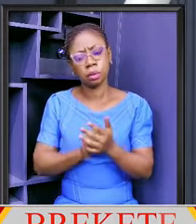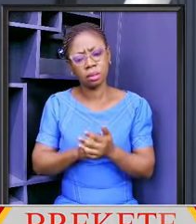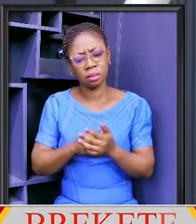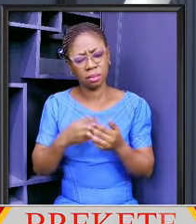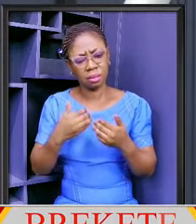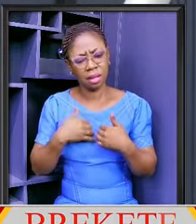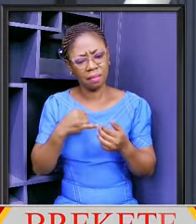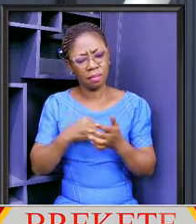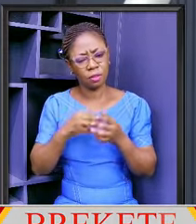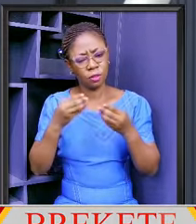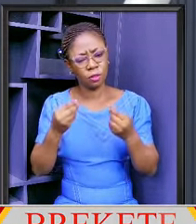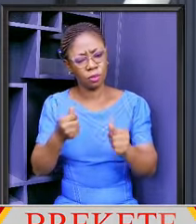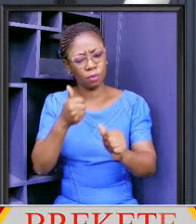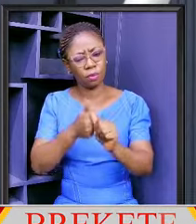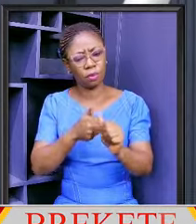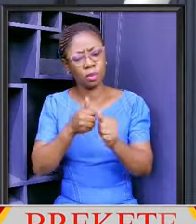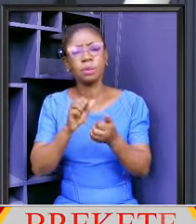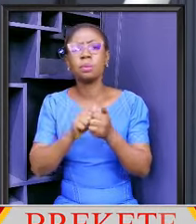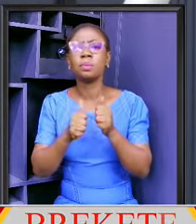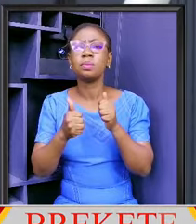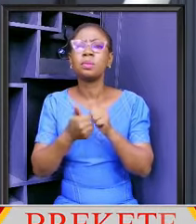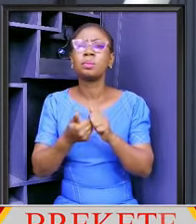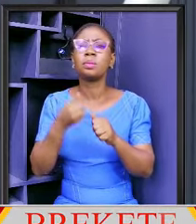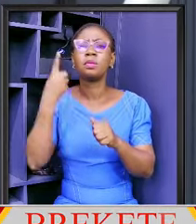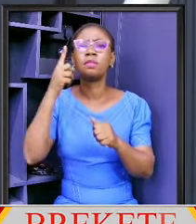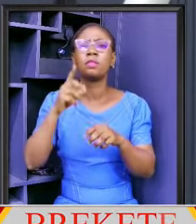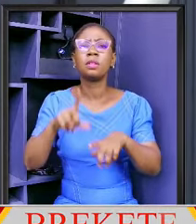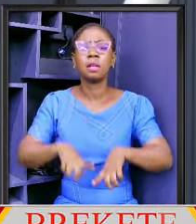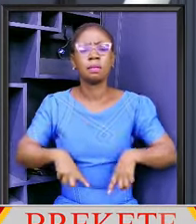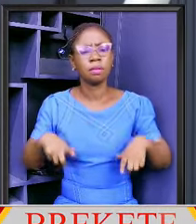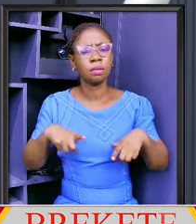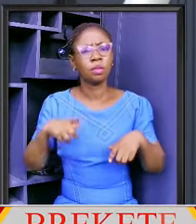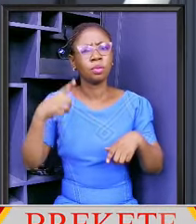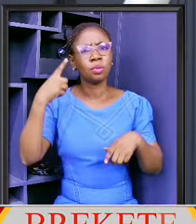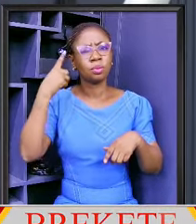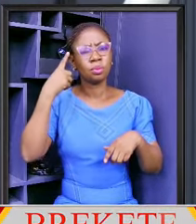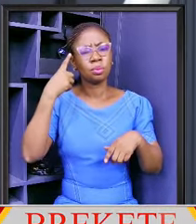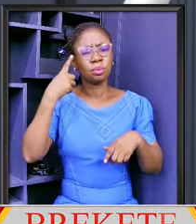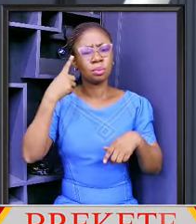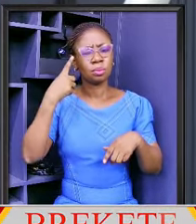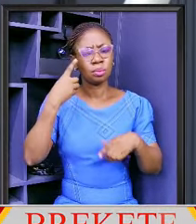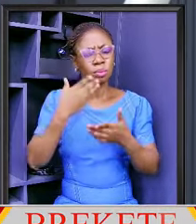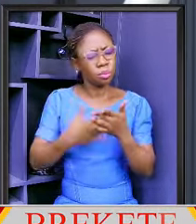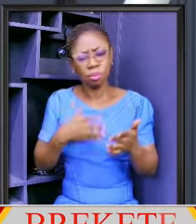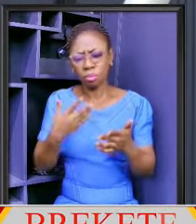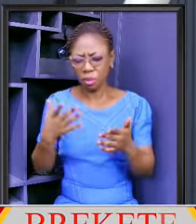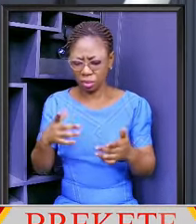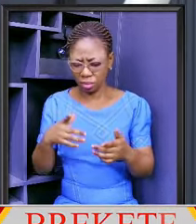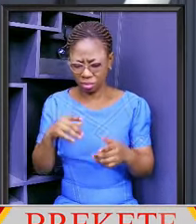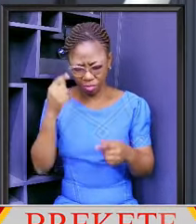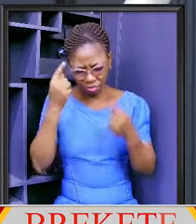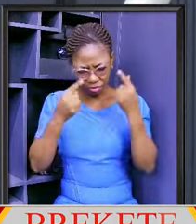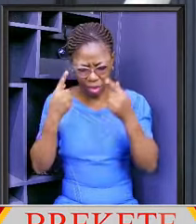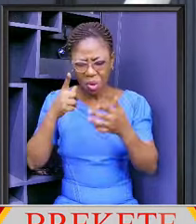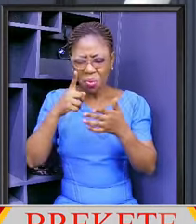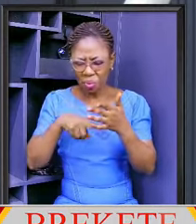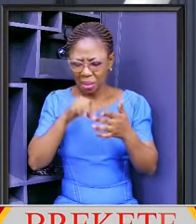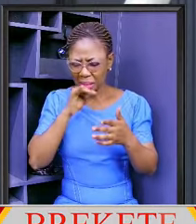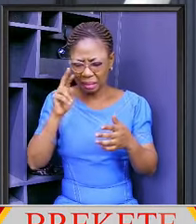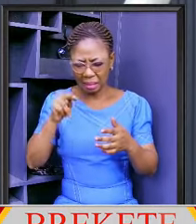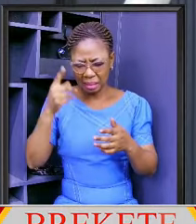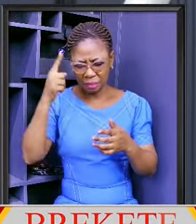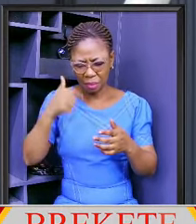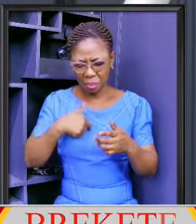for life. He gets some things where you go just calculate, say, what is the need? What is the need for me to do this